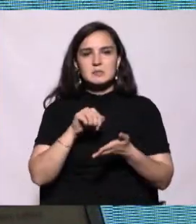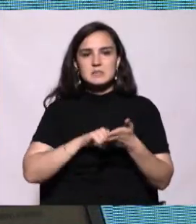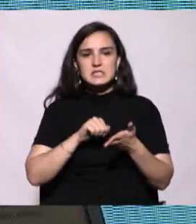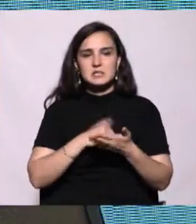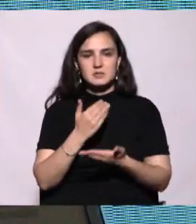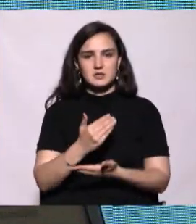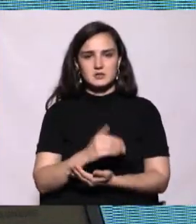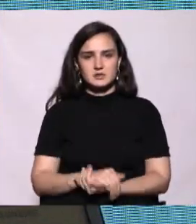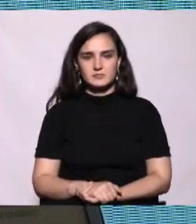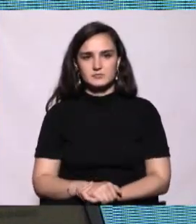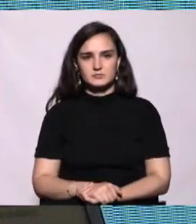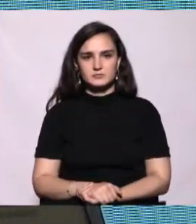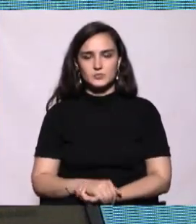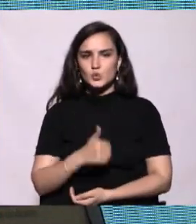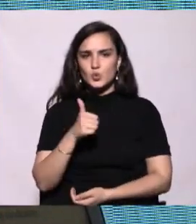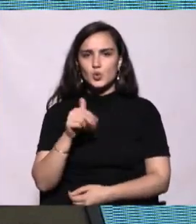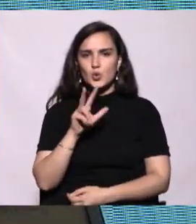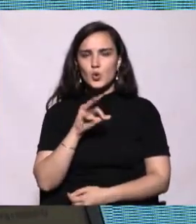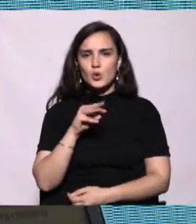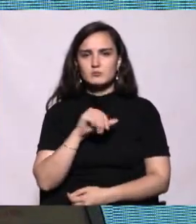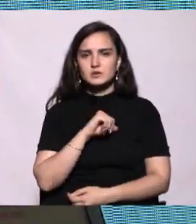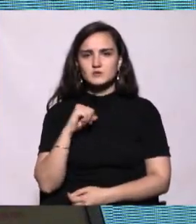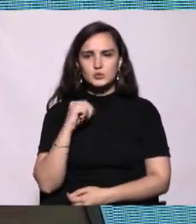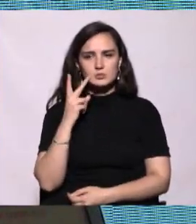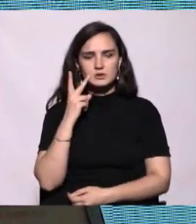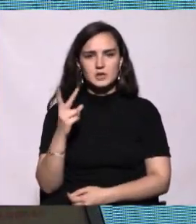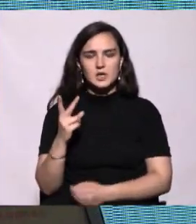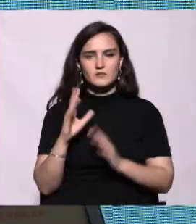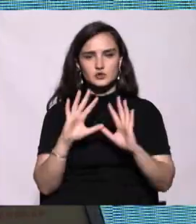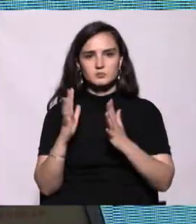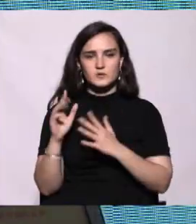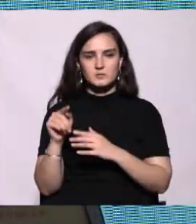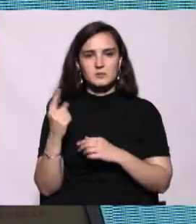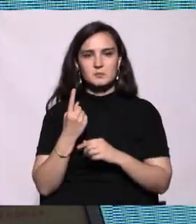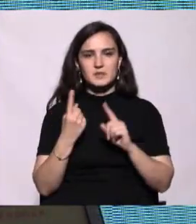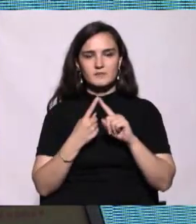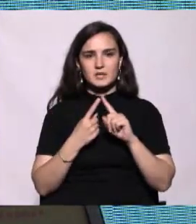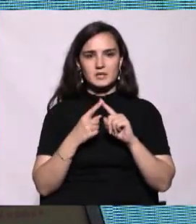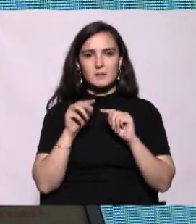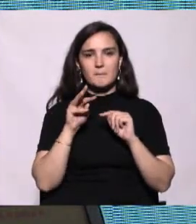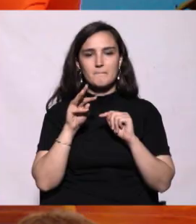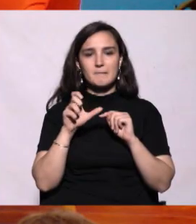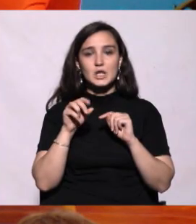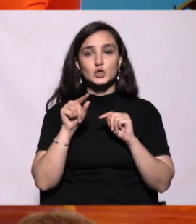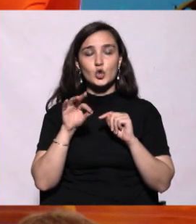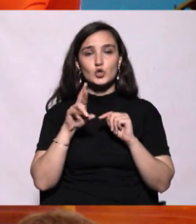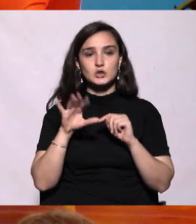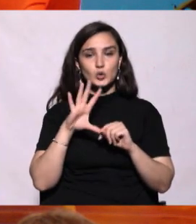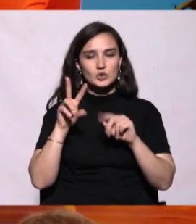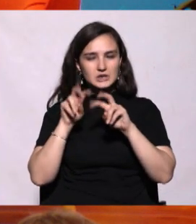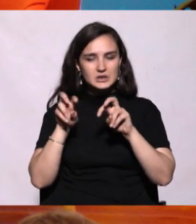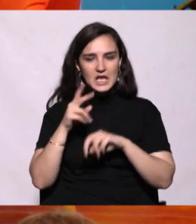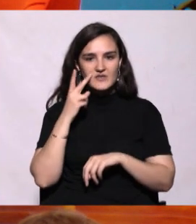reason. How does Holmes actually solve the cases? The first method, as you mentioned, was observation.